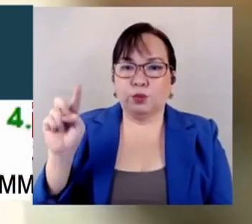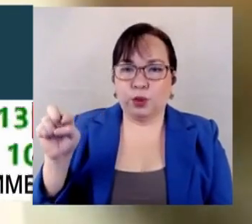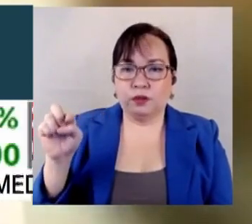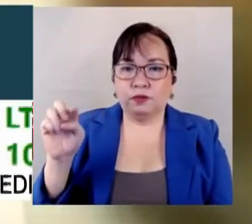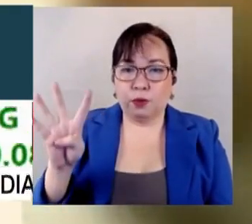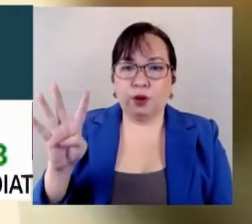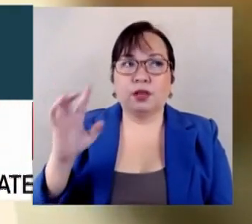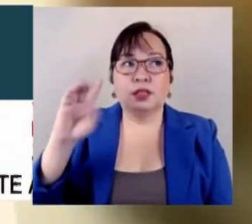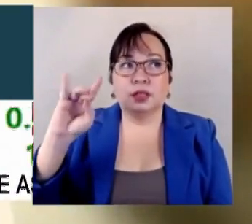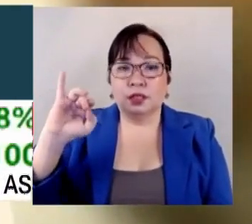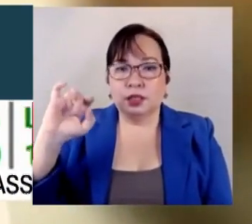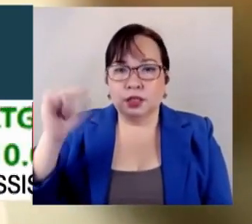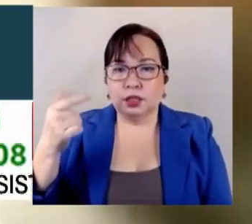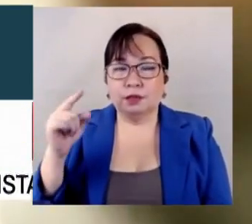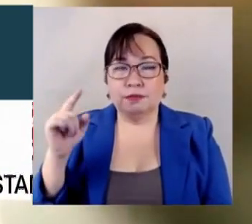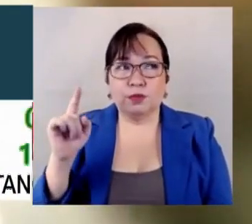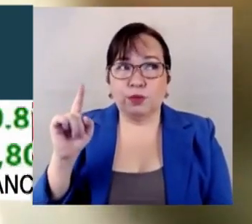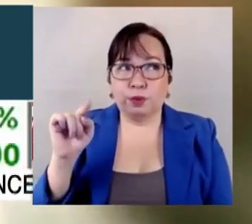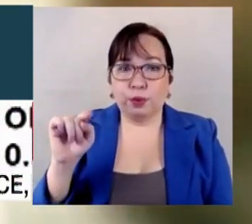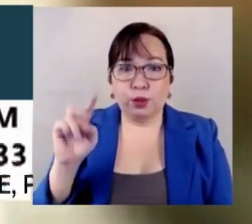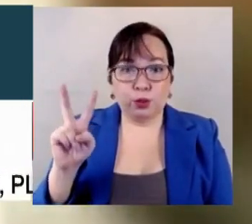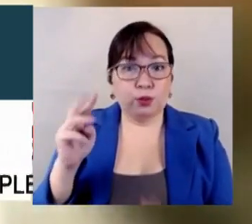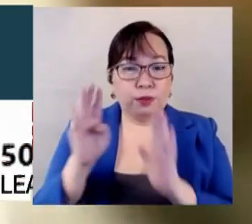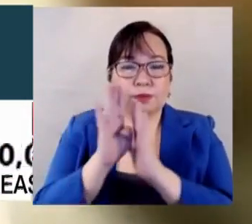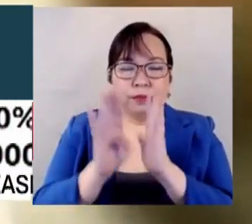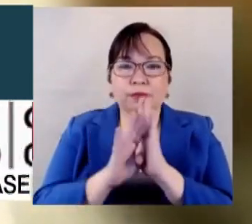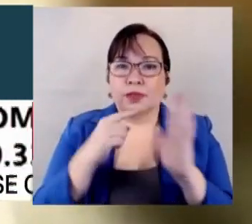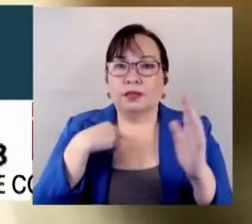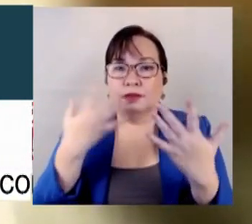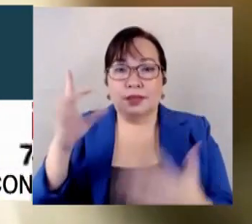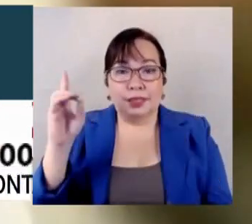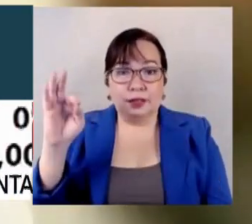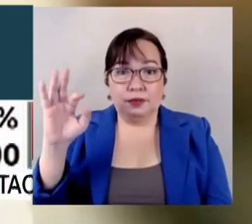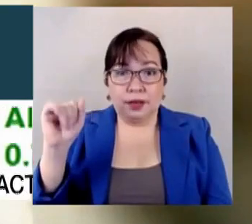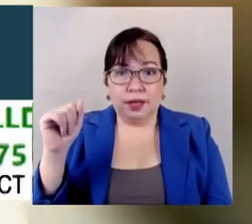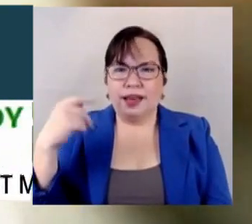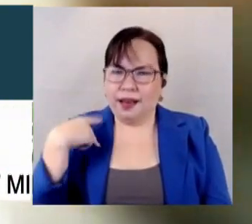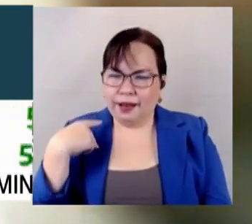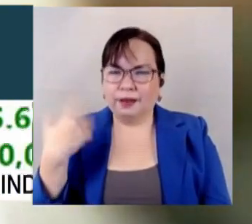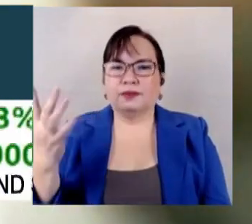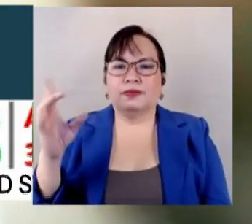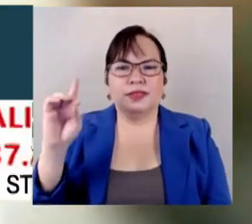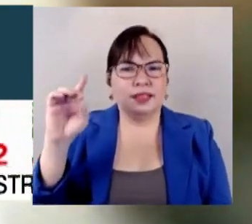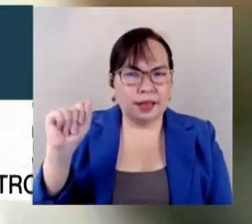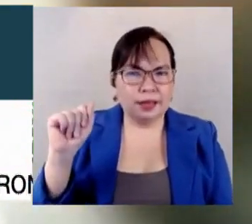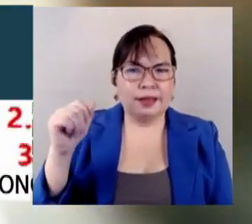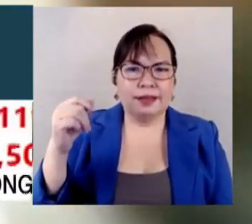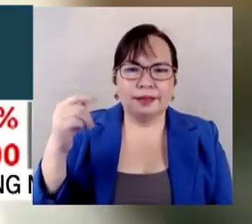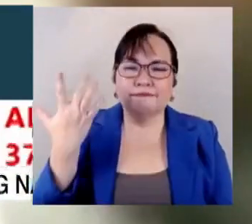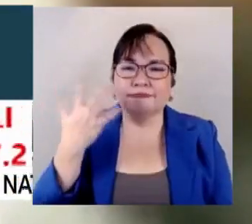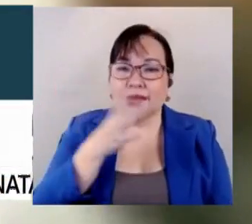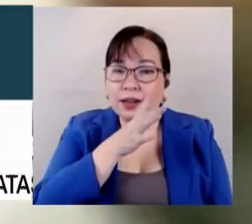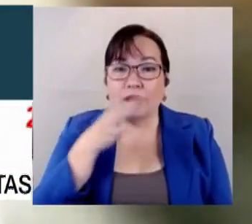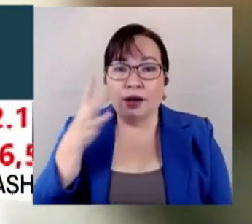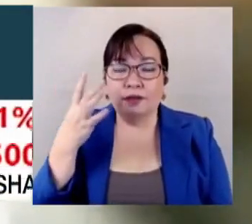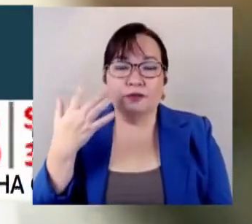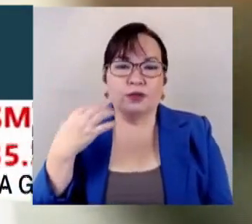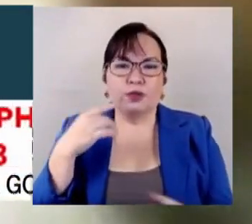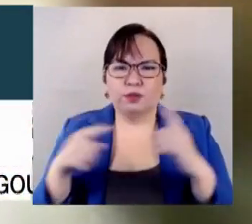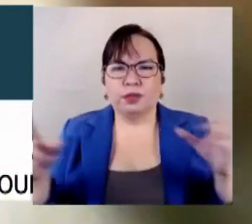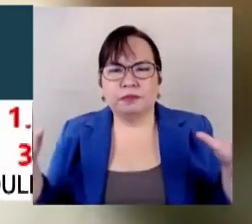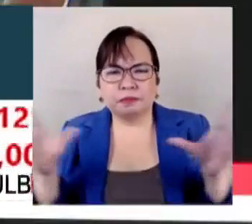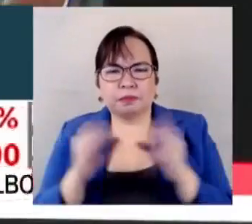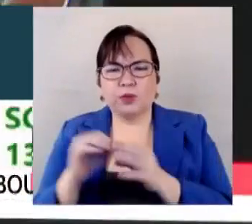billion, DFA as mentioned earlier, DA. Oh, so we're talking between maybe 100 to 150